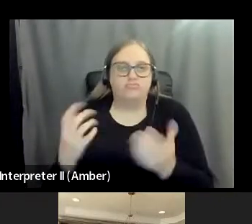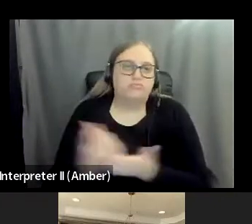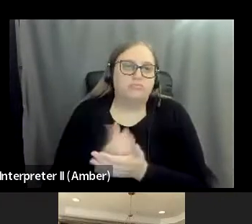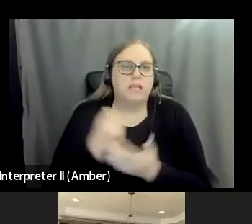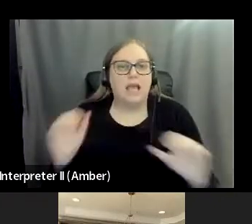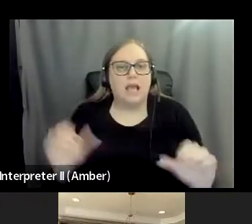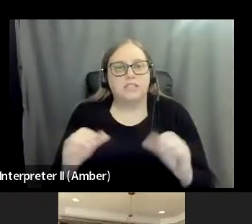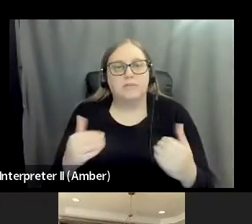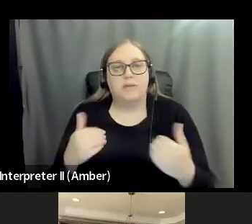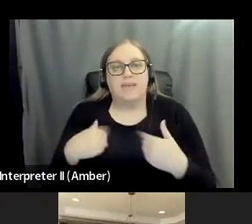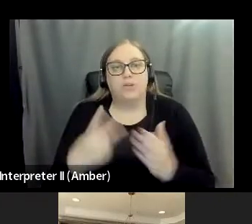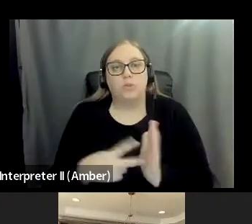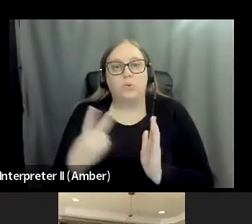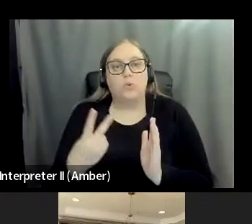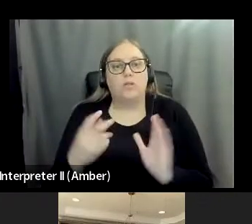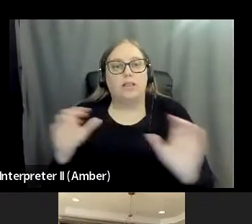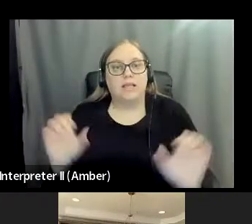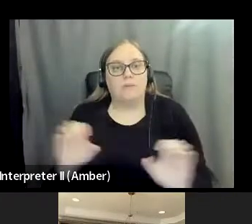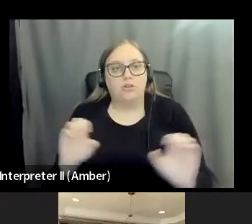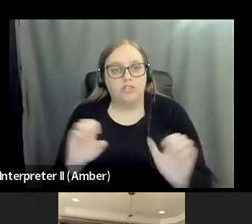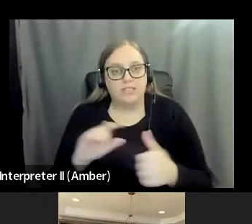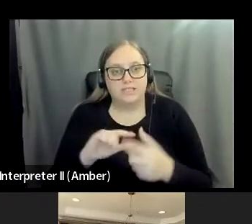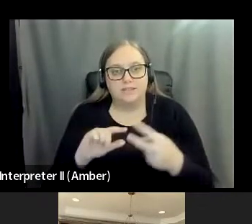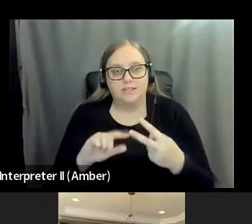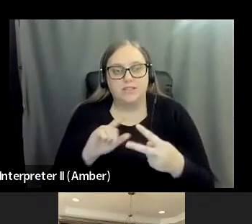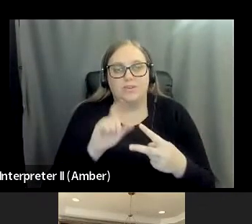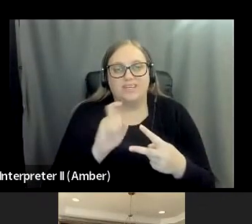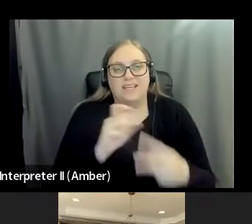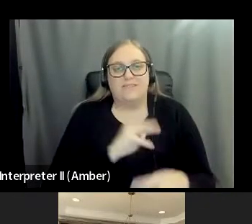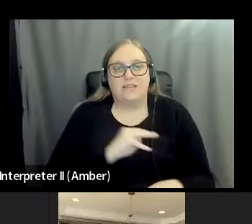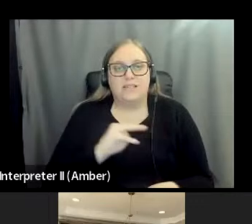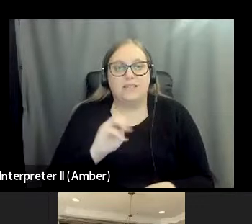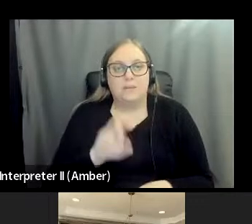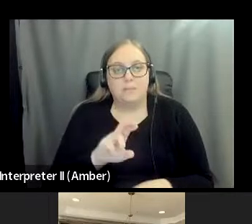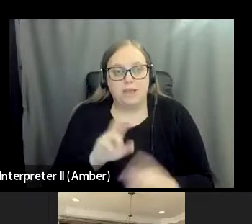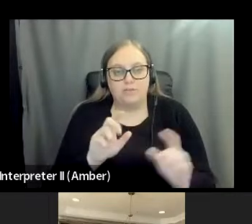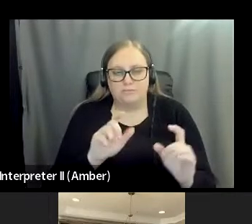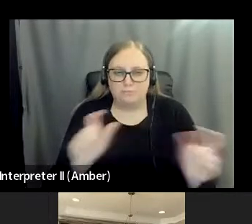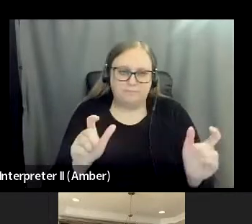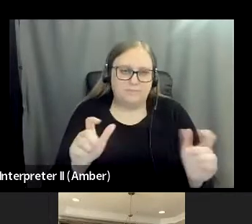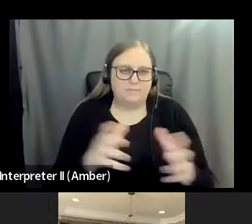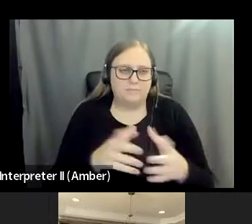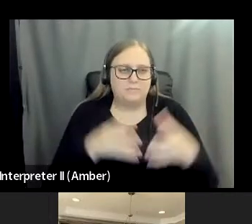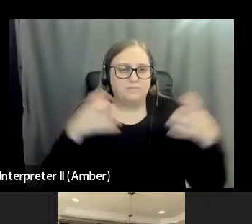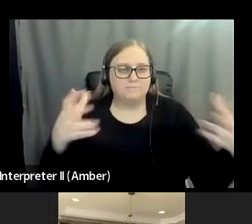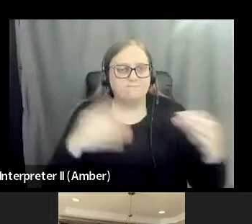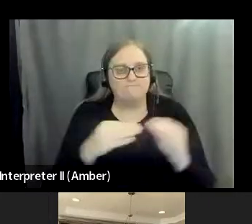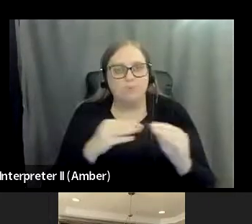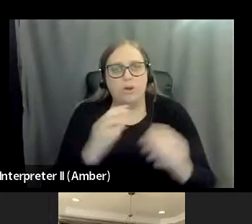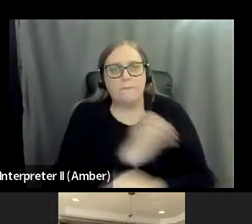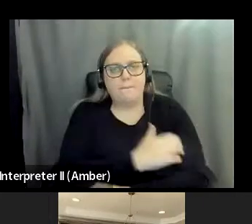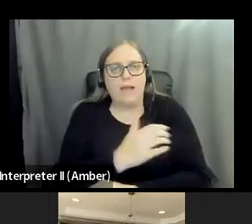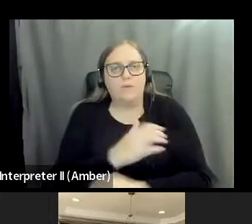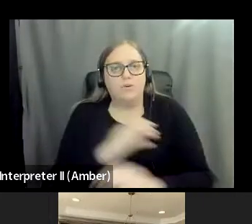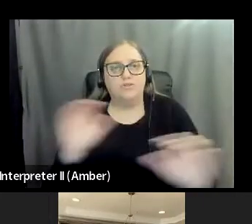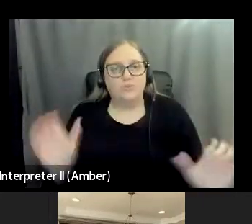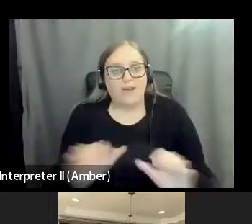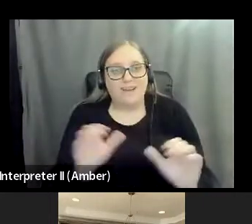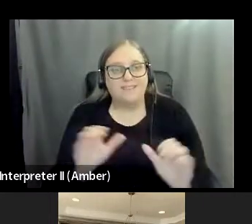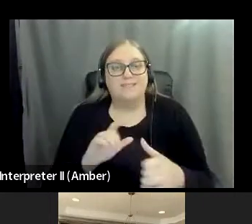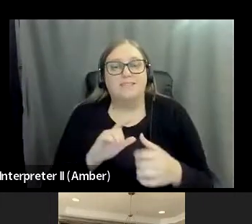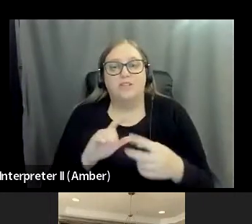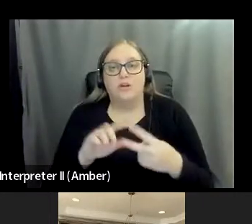dual emergencies. We're giving the mayor expansive powers to act, but we still don't have a plan. Even looking at the mayor's order,